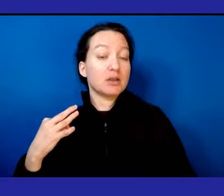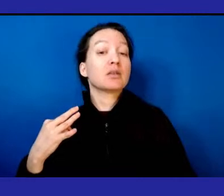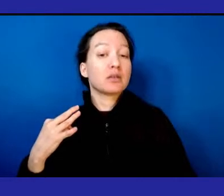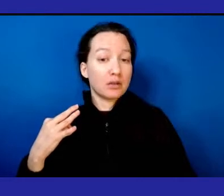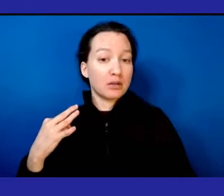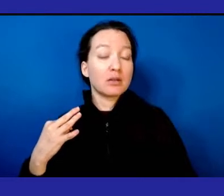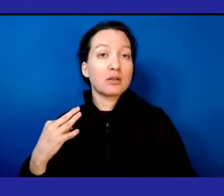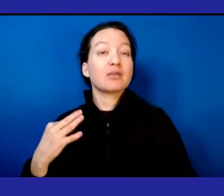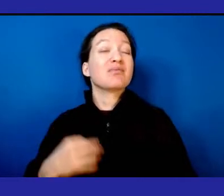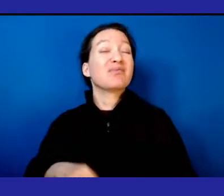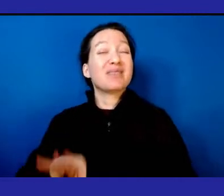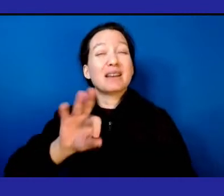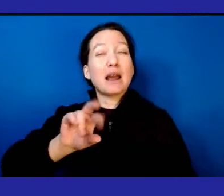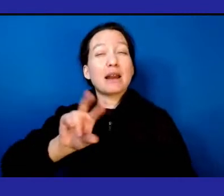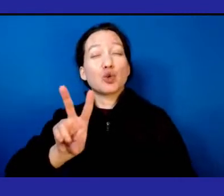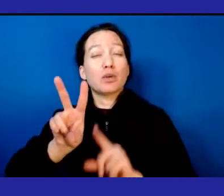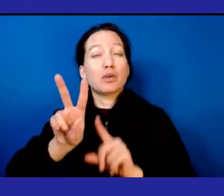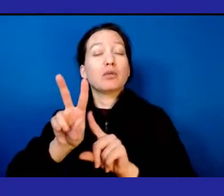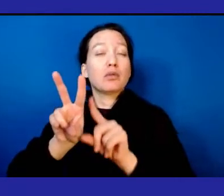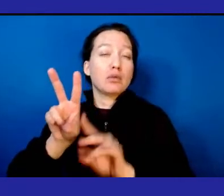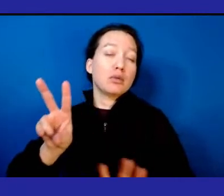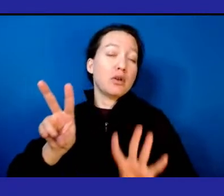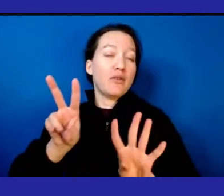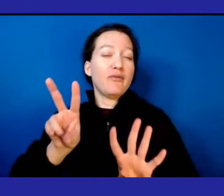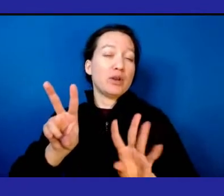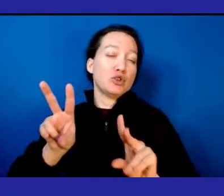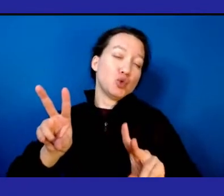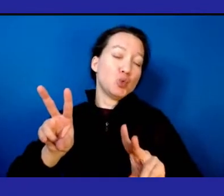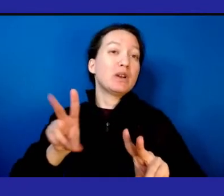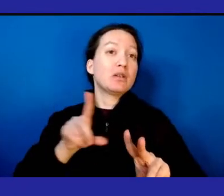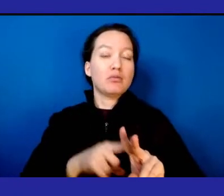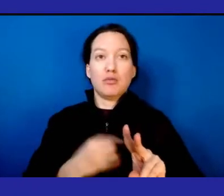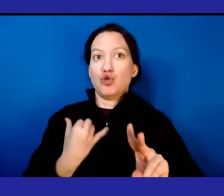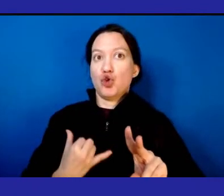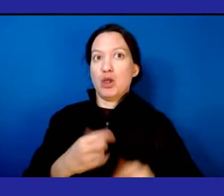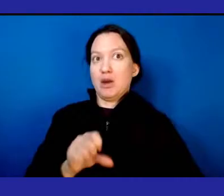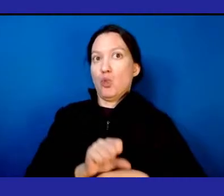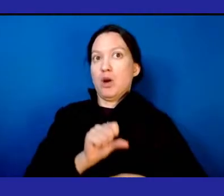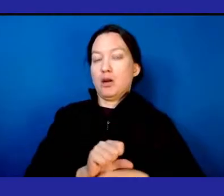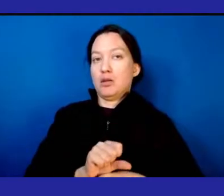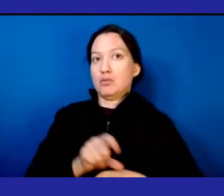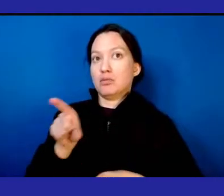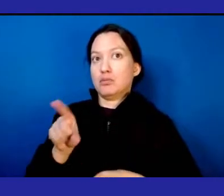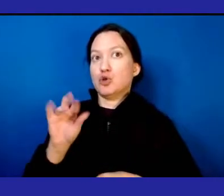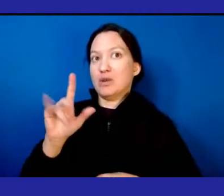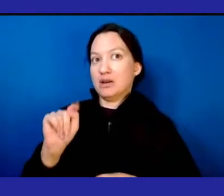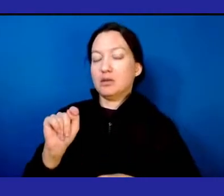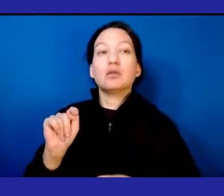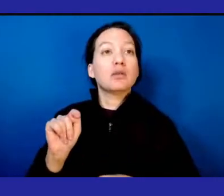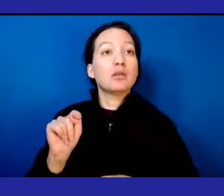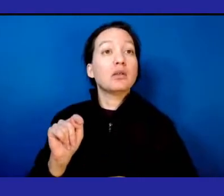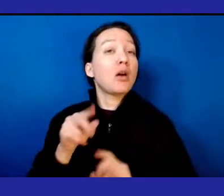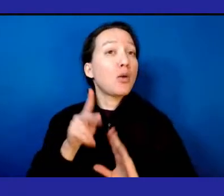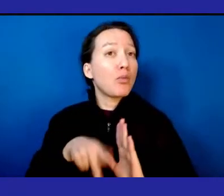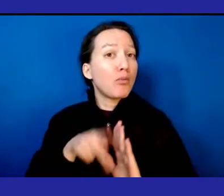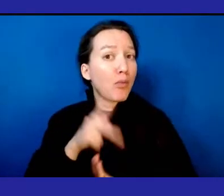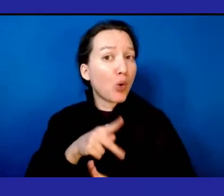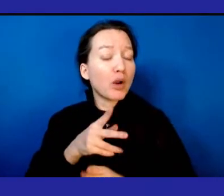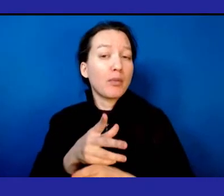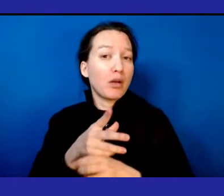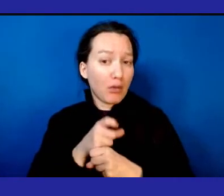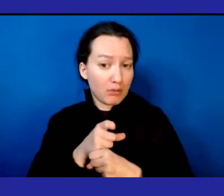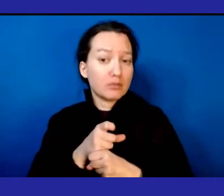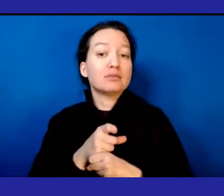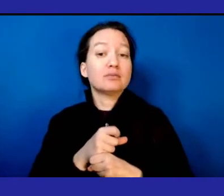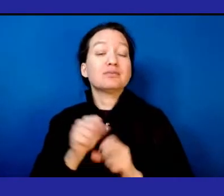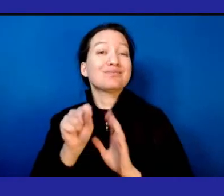the 92 candidates, 42 are currently working on the units. The program received